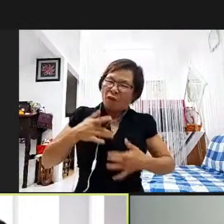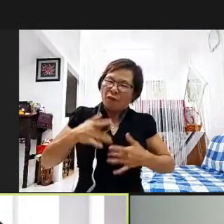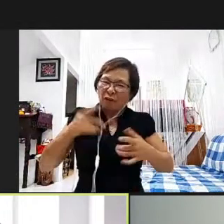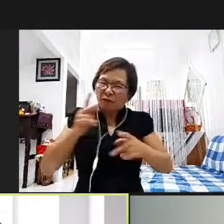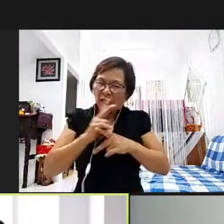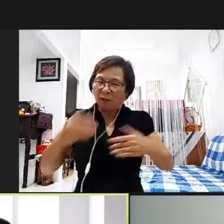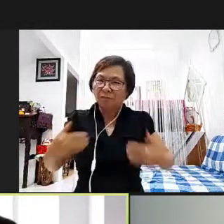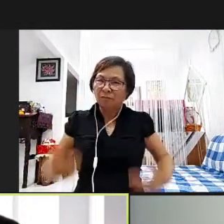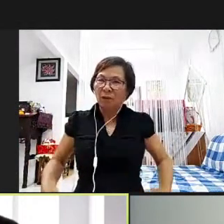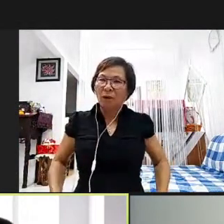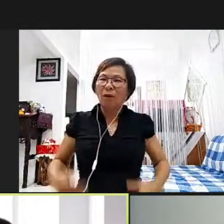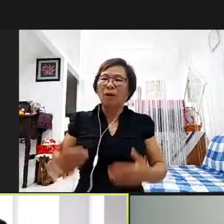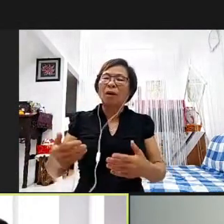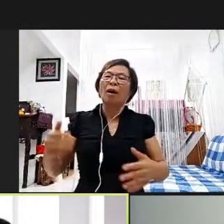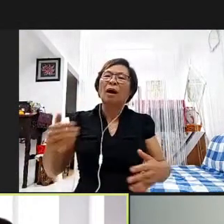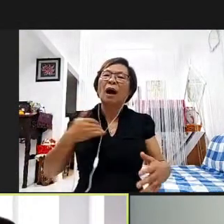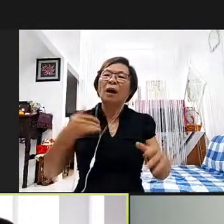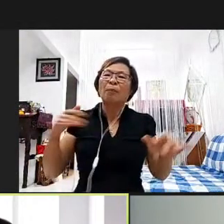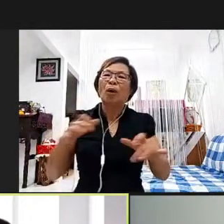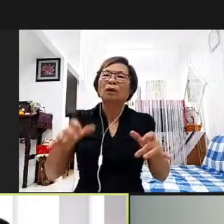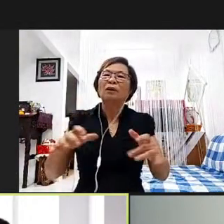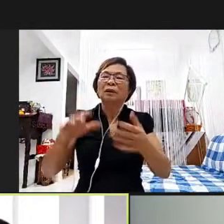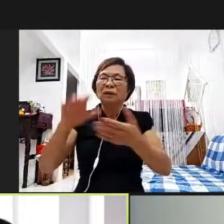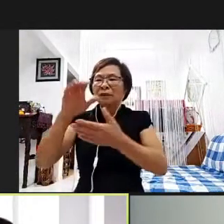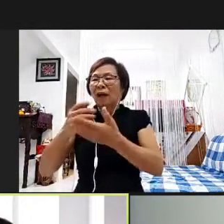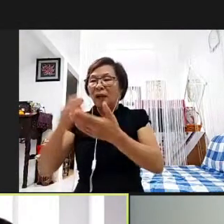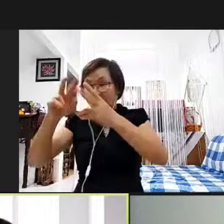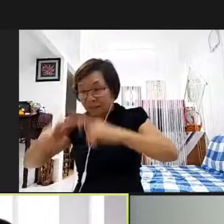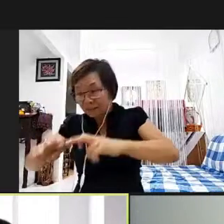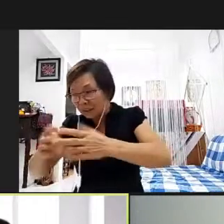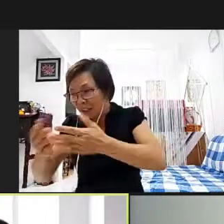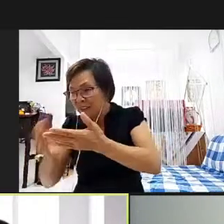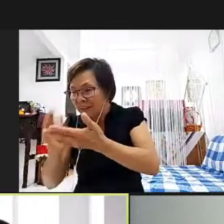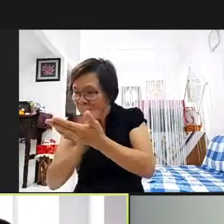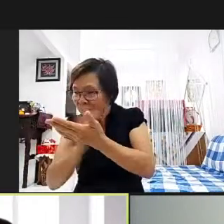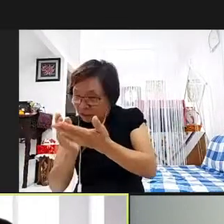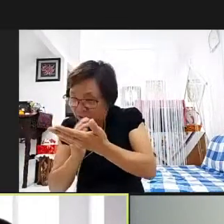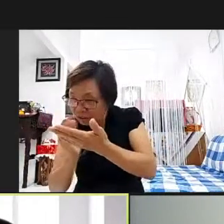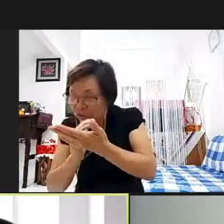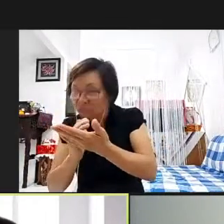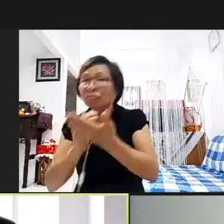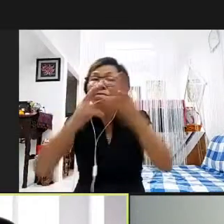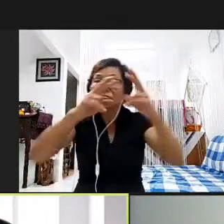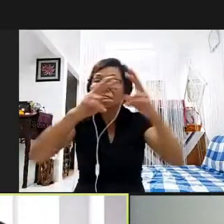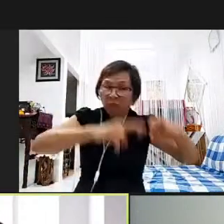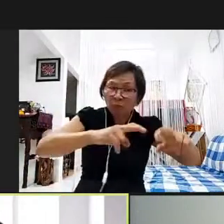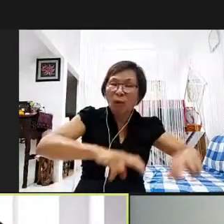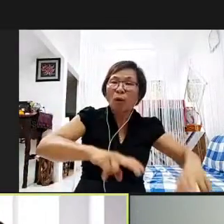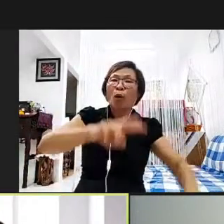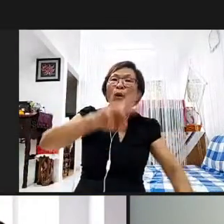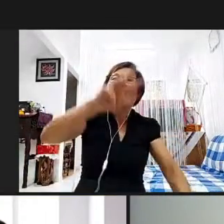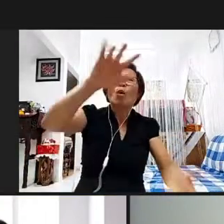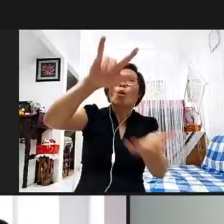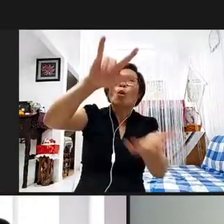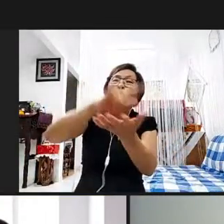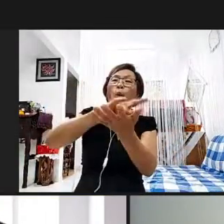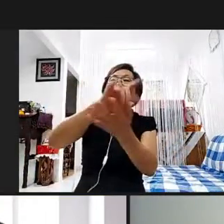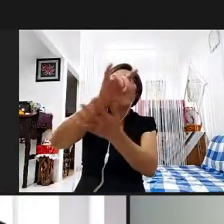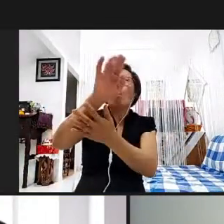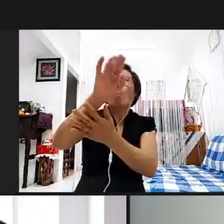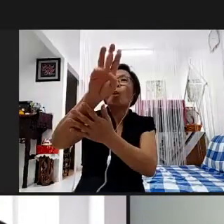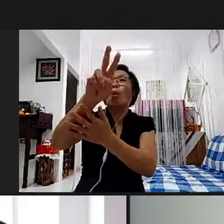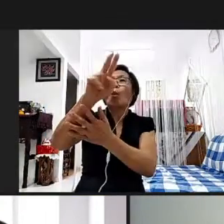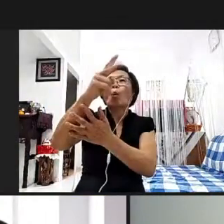forum afternoon, actually I did the literature search. Actually, there have been studies in Wuhan, studies in